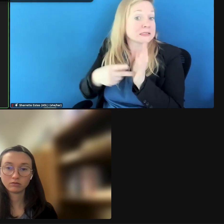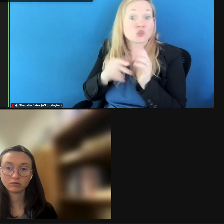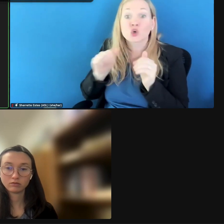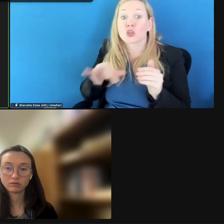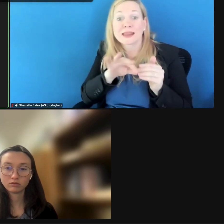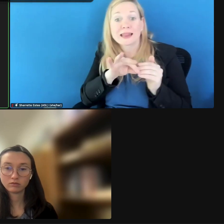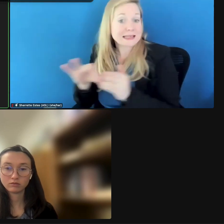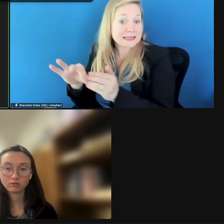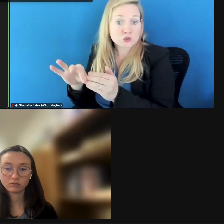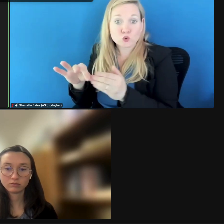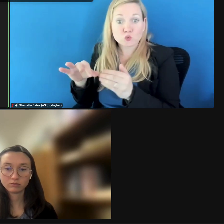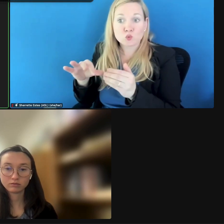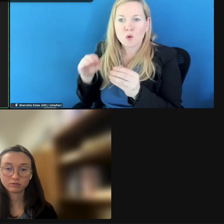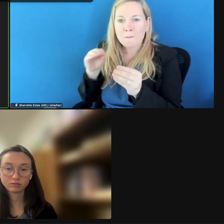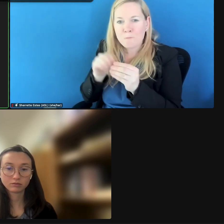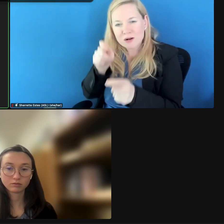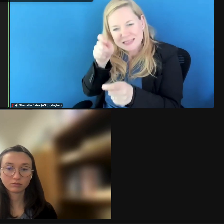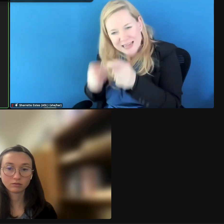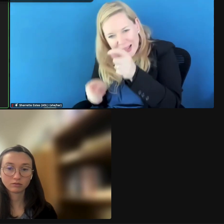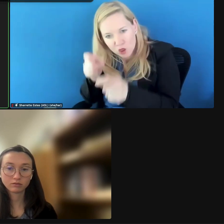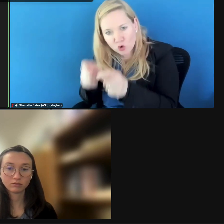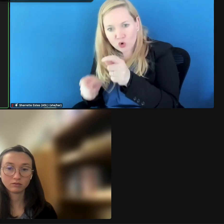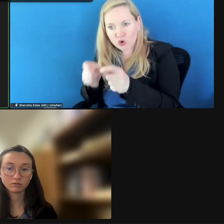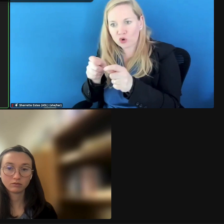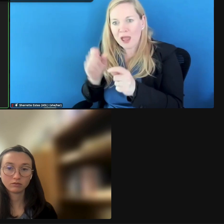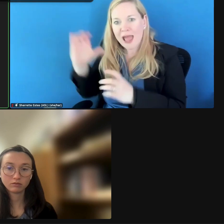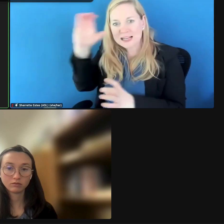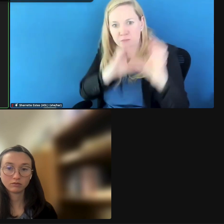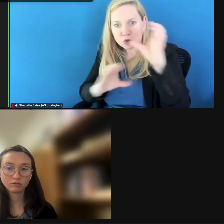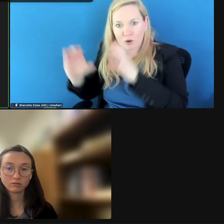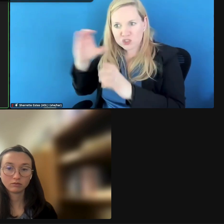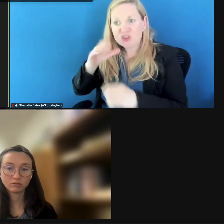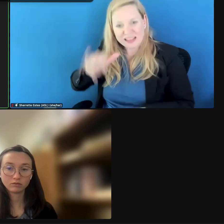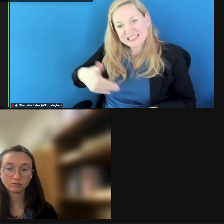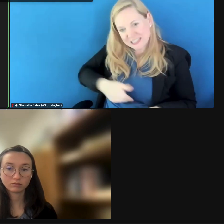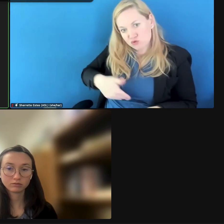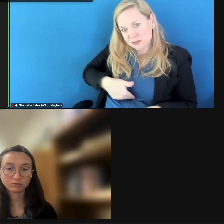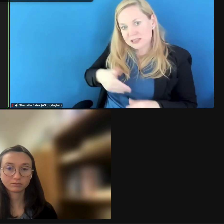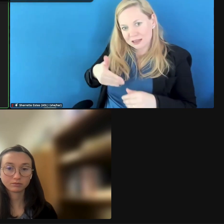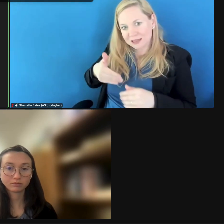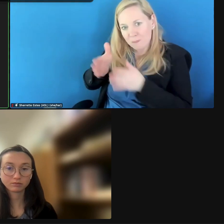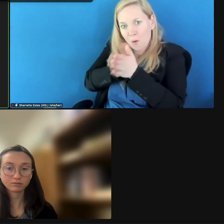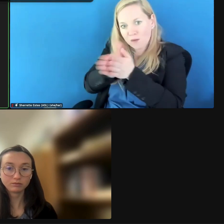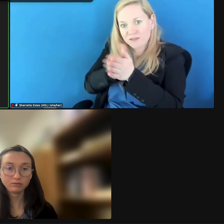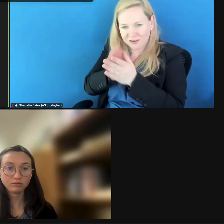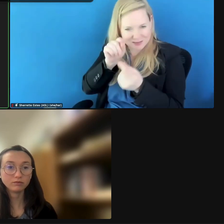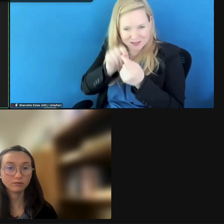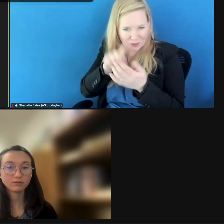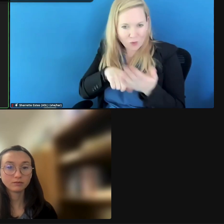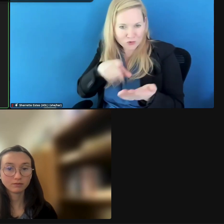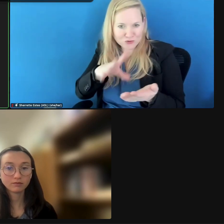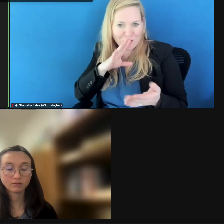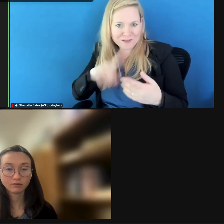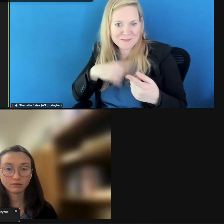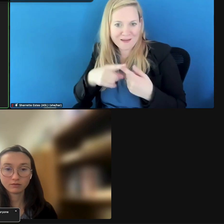to tailored exploration that's intrinsically motivated in exactly the way that you're talking about.